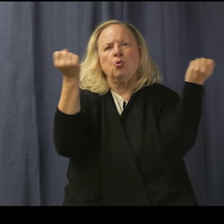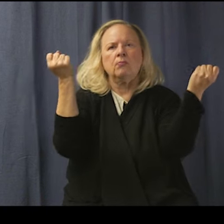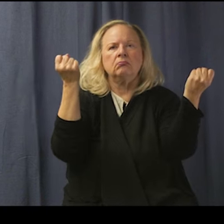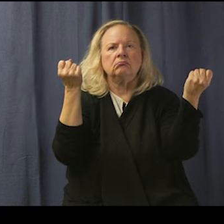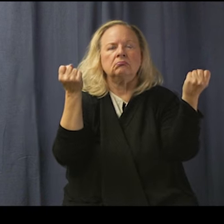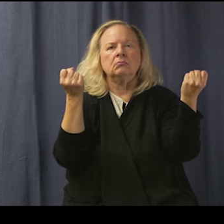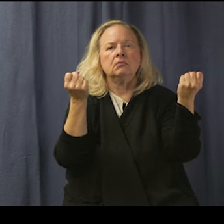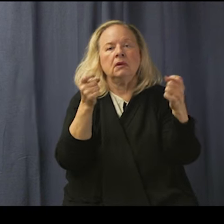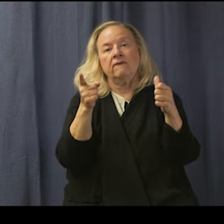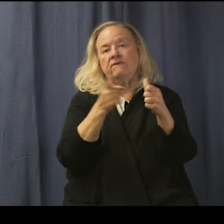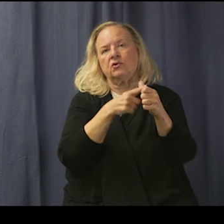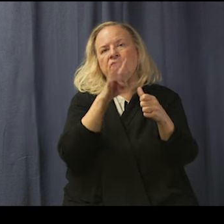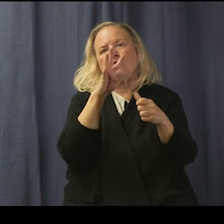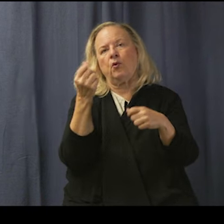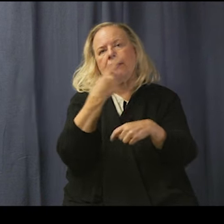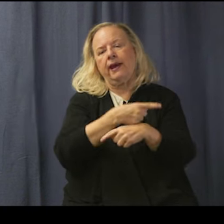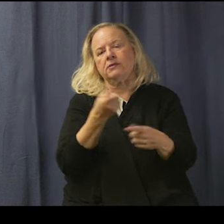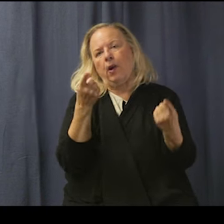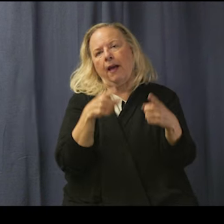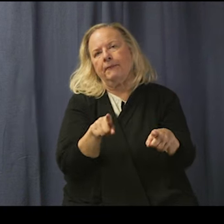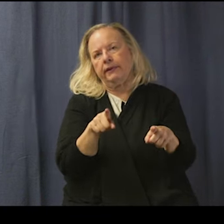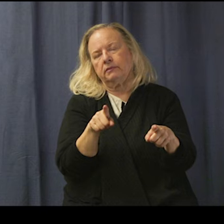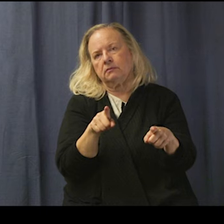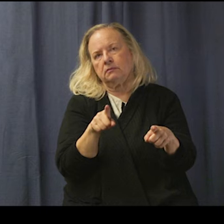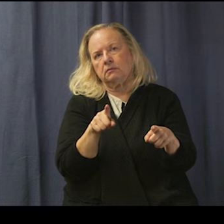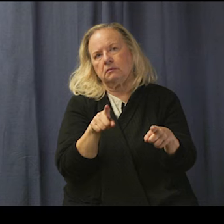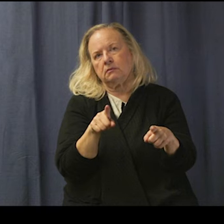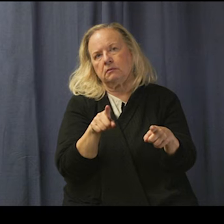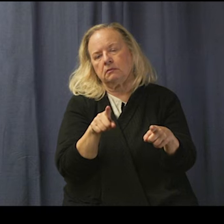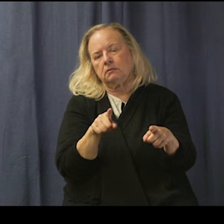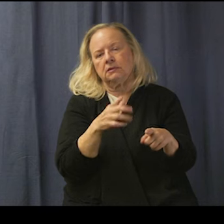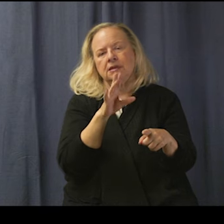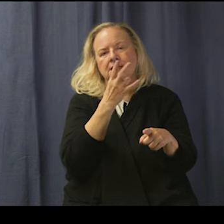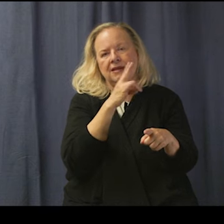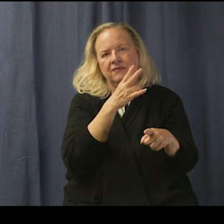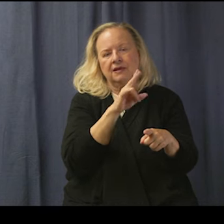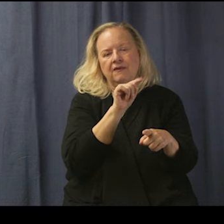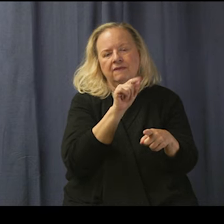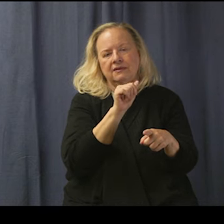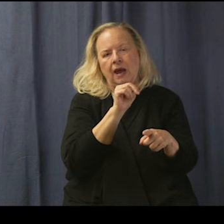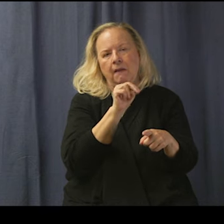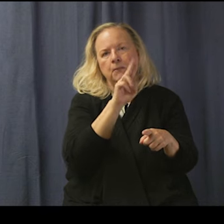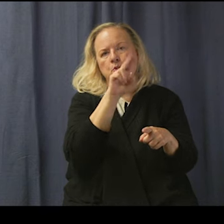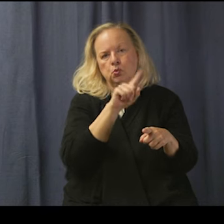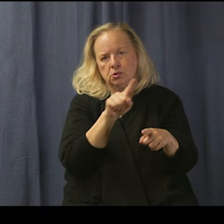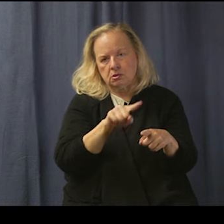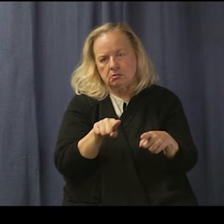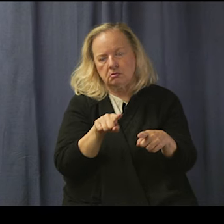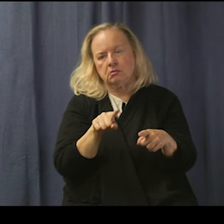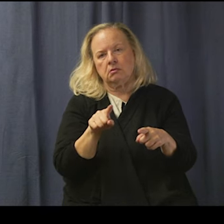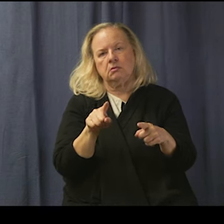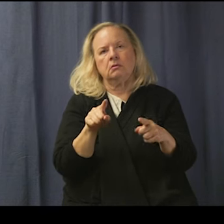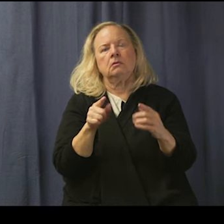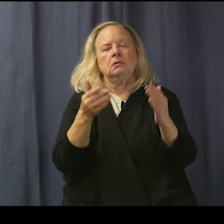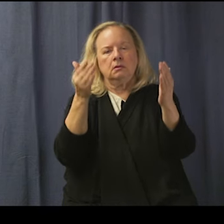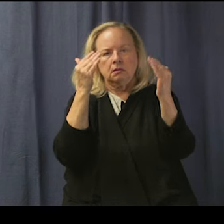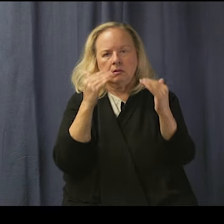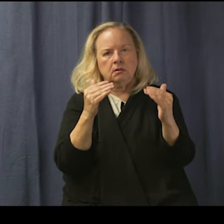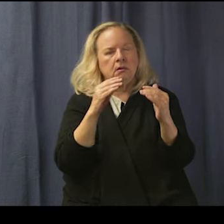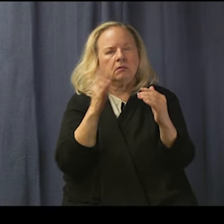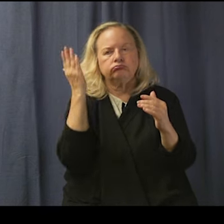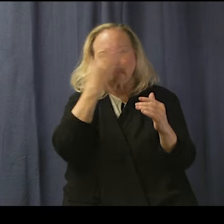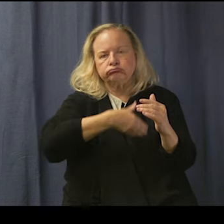there's his first 40 days, okay? And after 17th of Tammuz. Then what happened? This is a verse almost